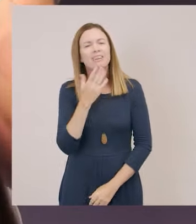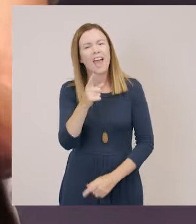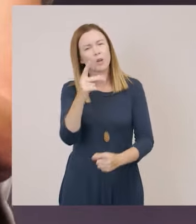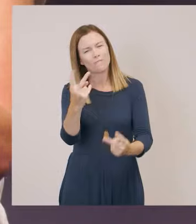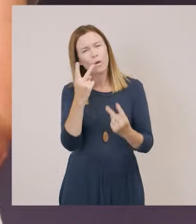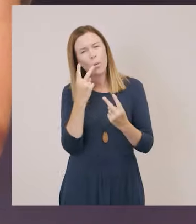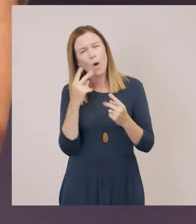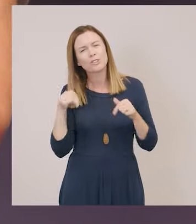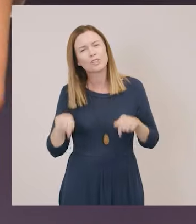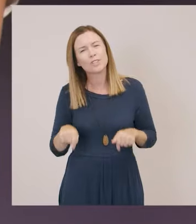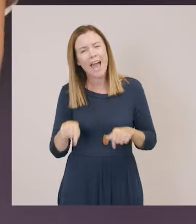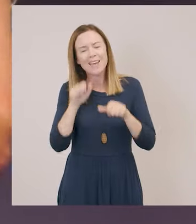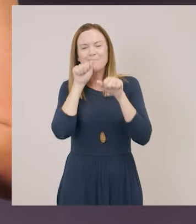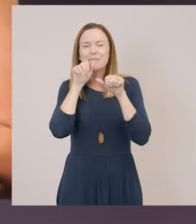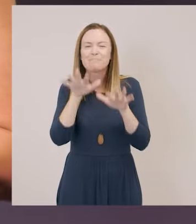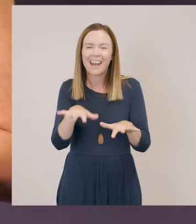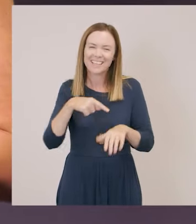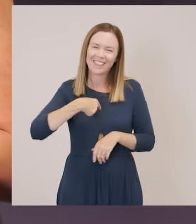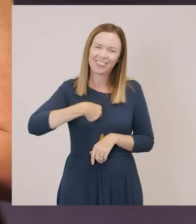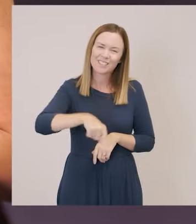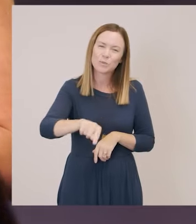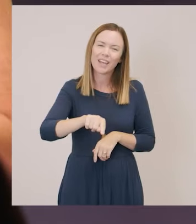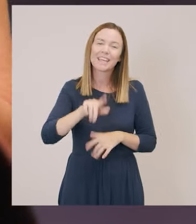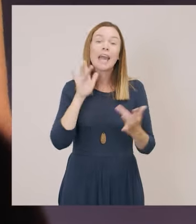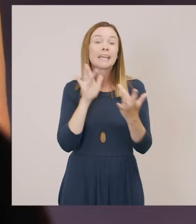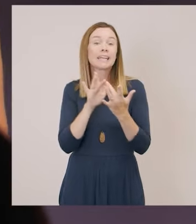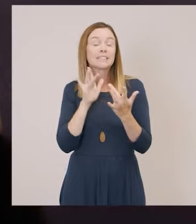Thanks for watching today. Be blessed this week